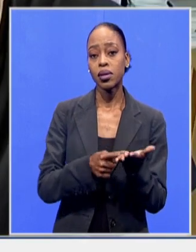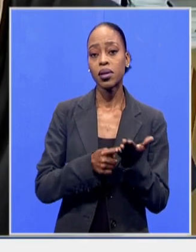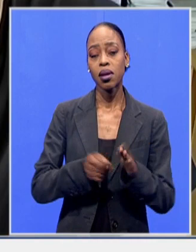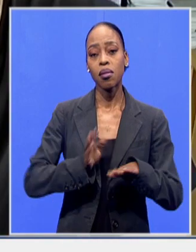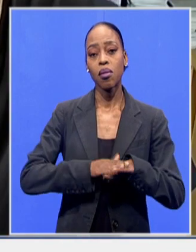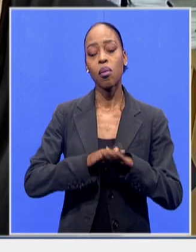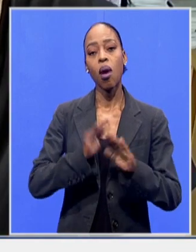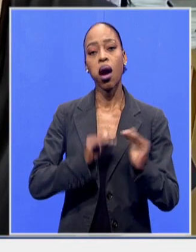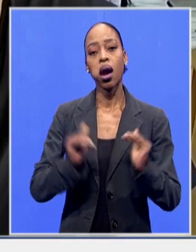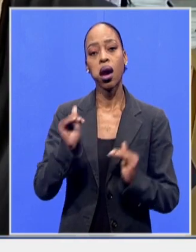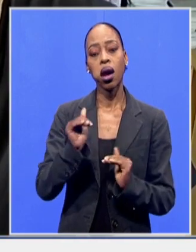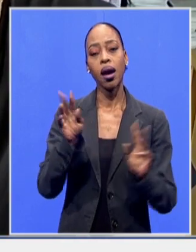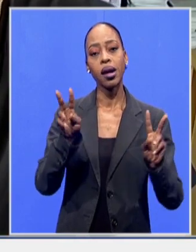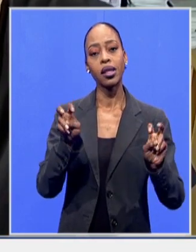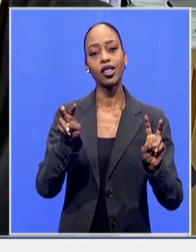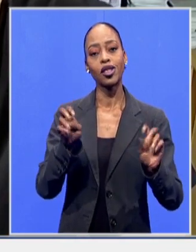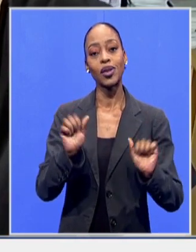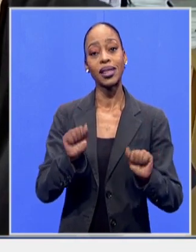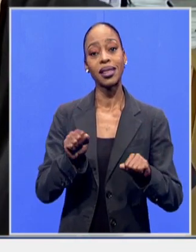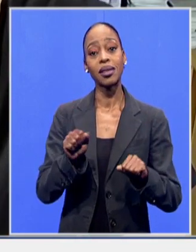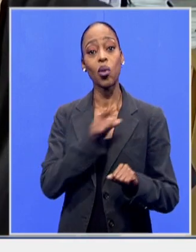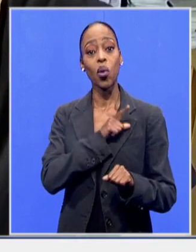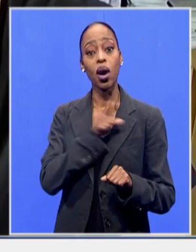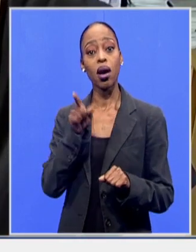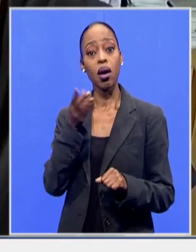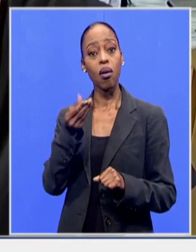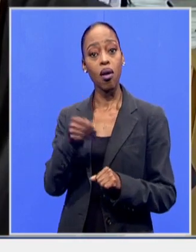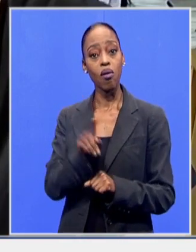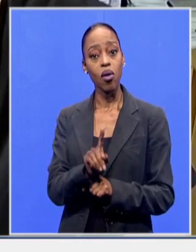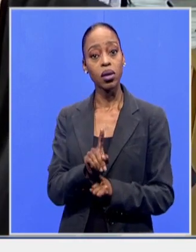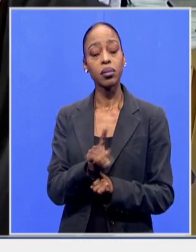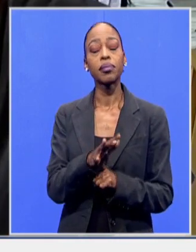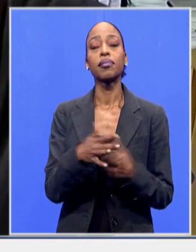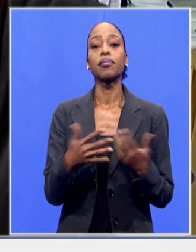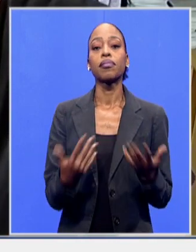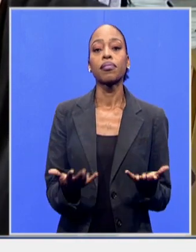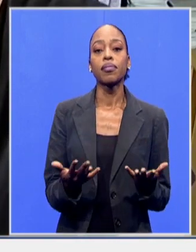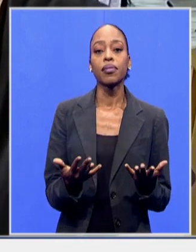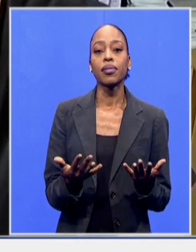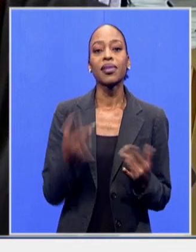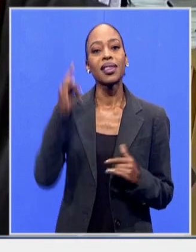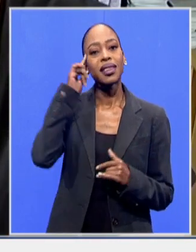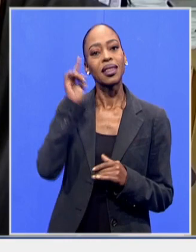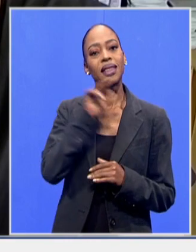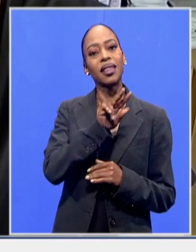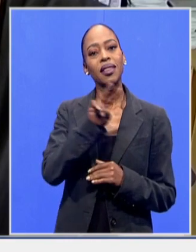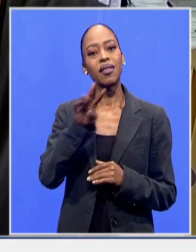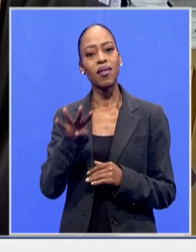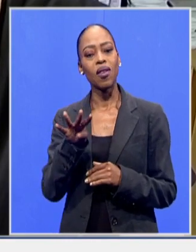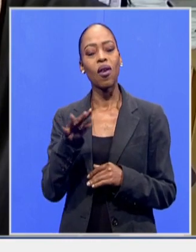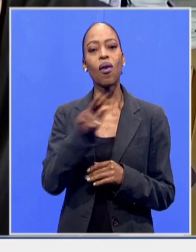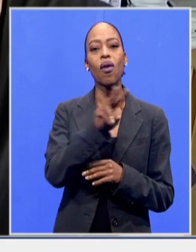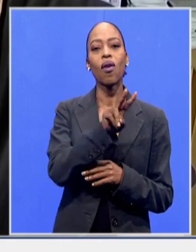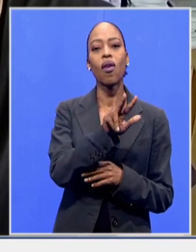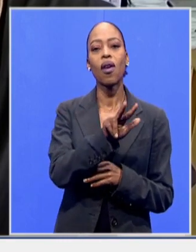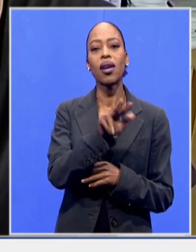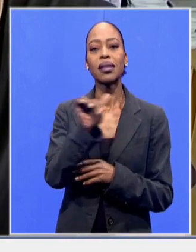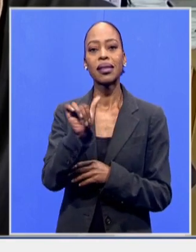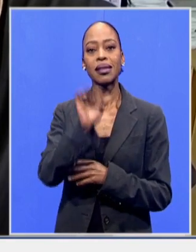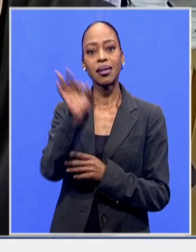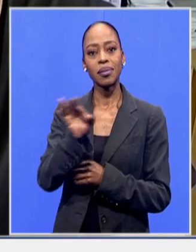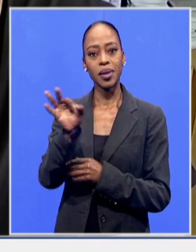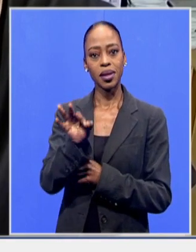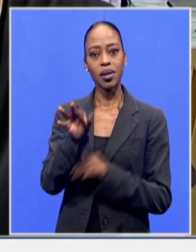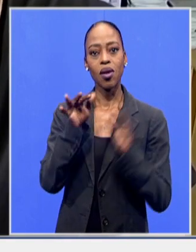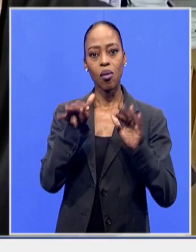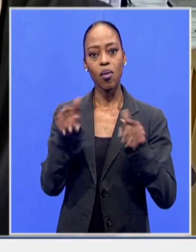inequality story here, because essentially what you've got is I think it's about 84 or 86% of the population in South Africa that